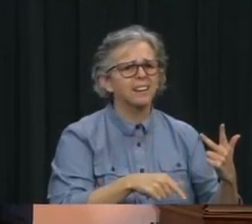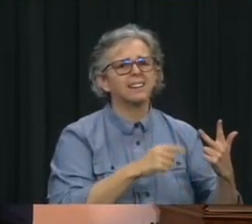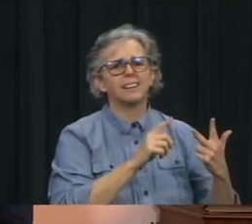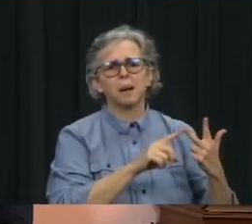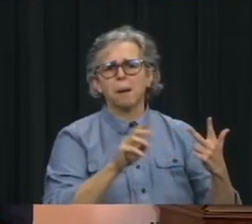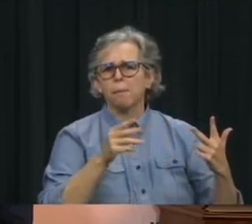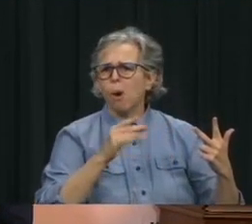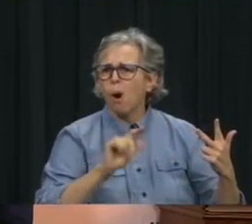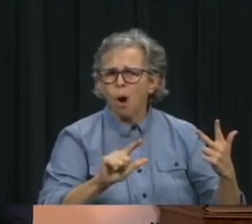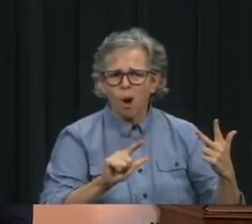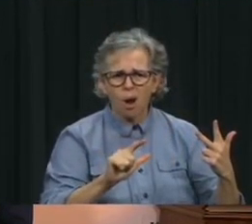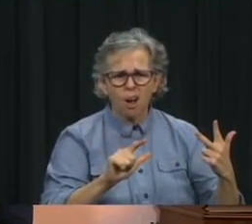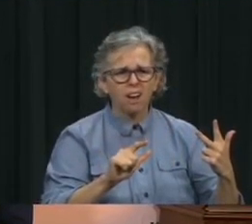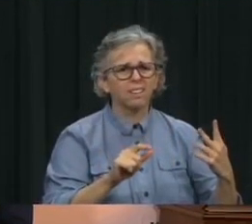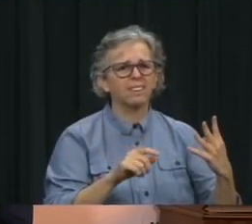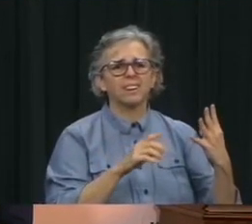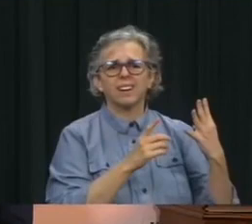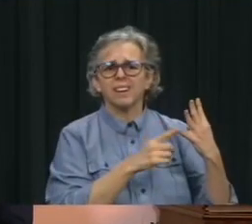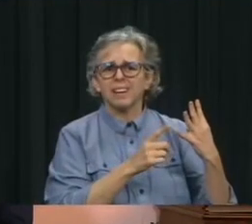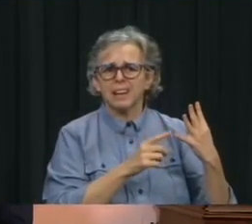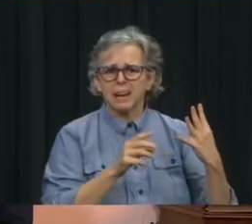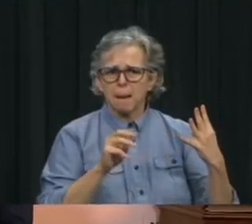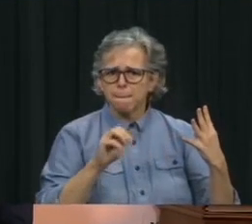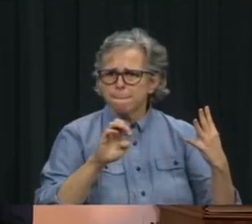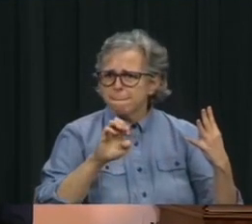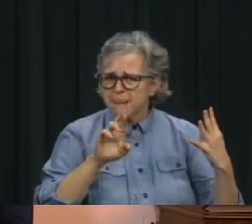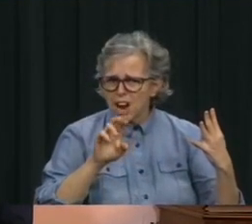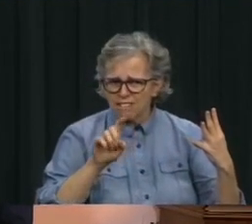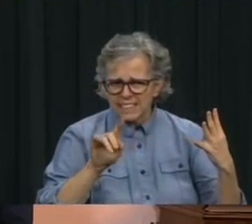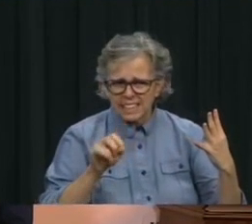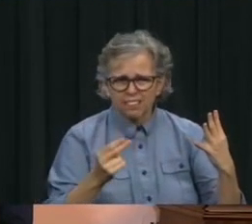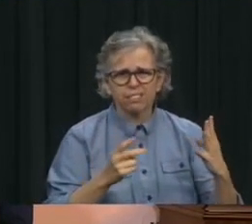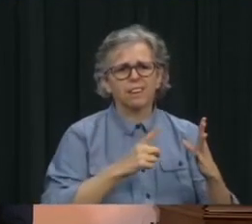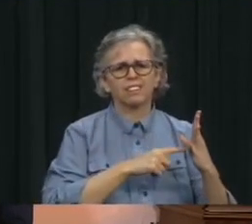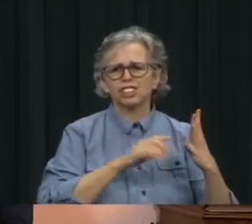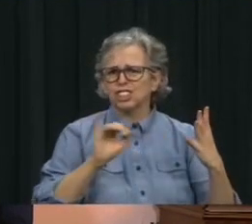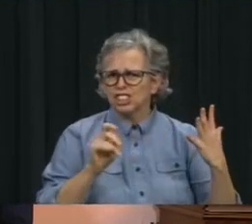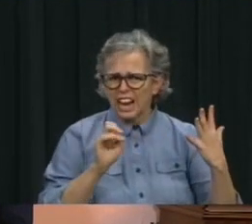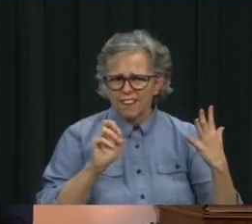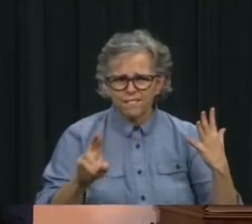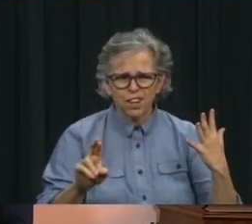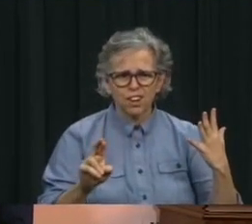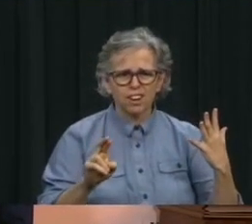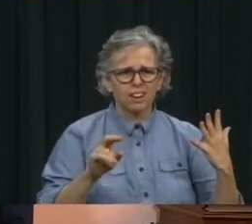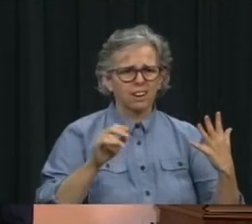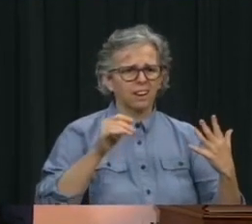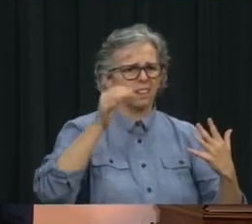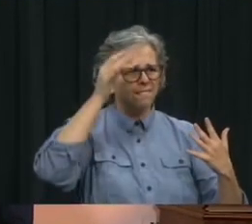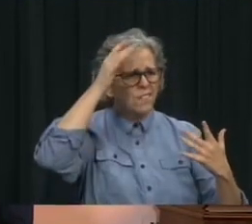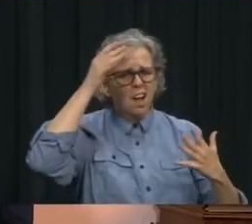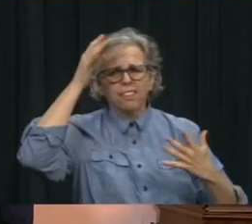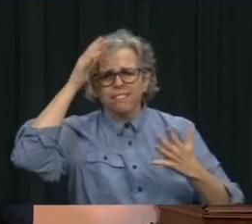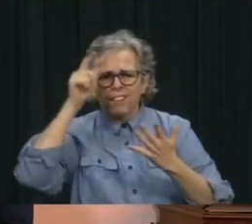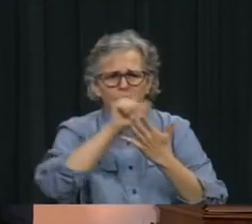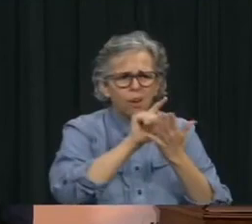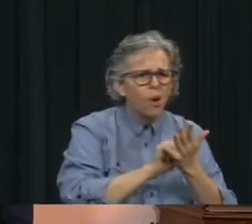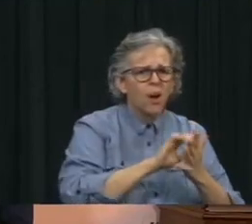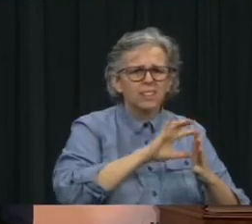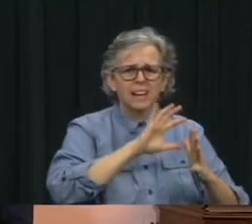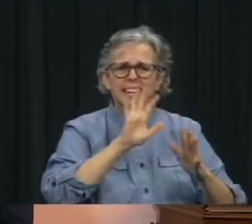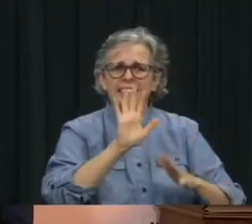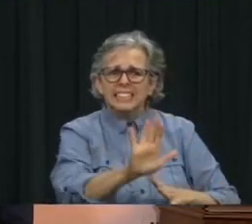Meredith and Jennifer and Nick, who have lost their father-in-law, and to his 7